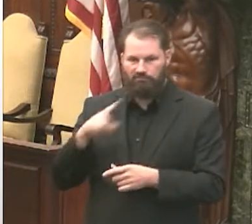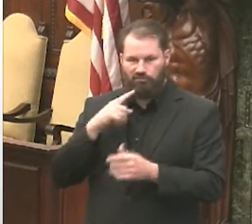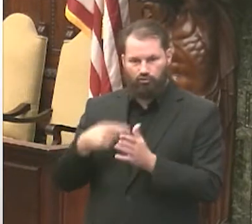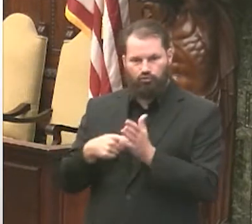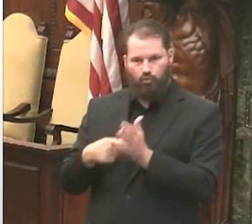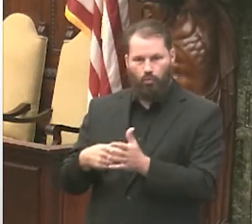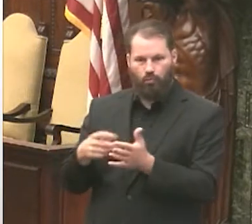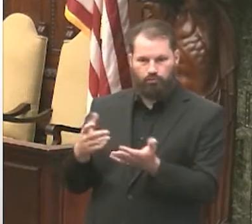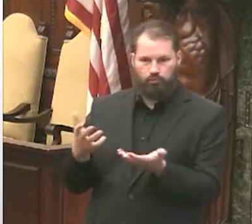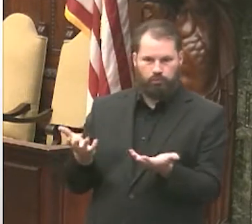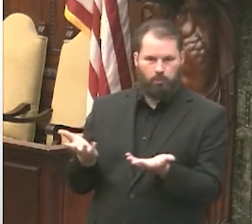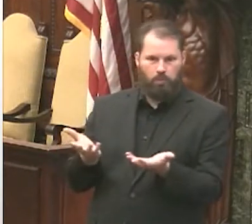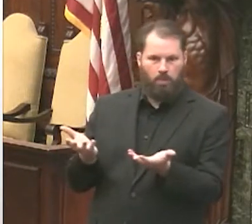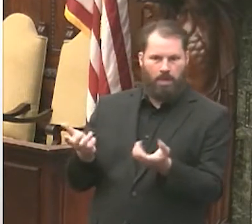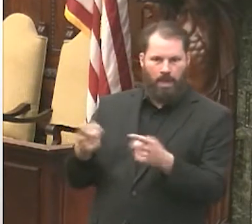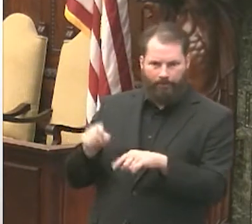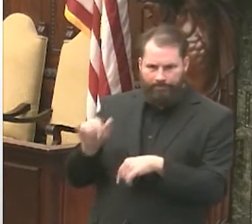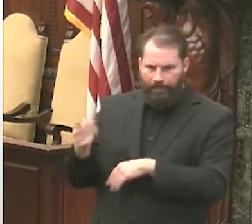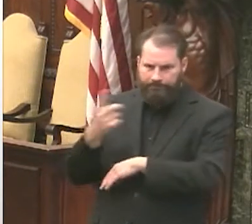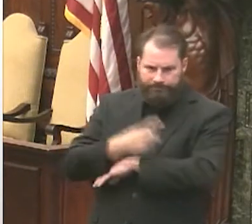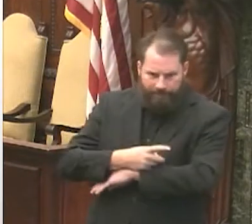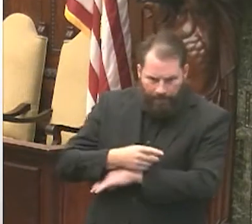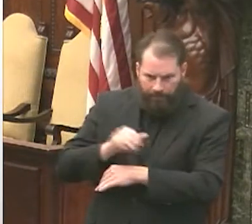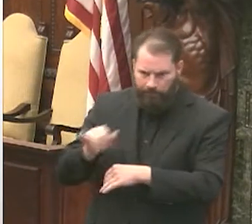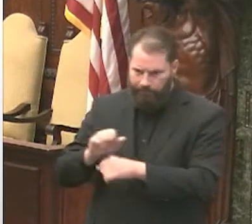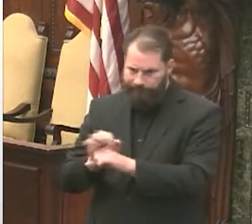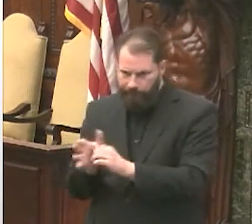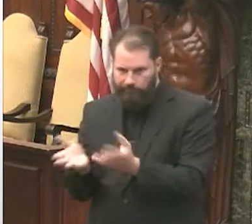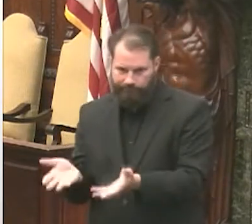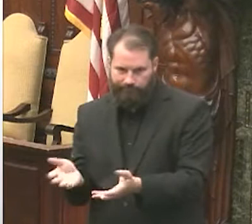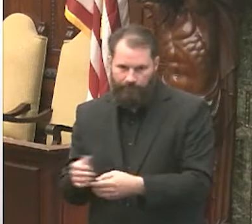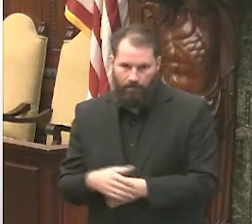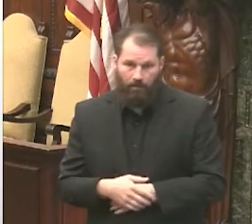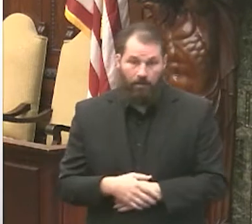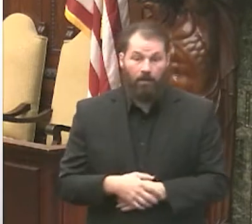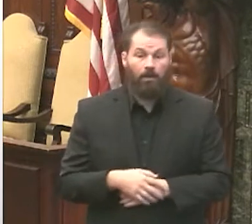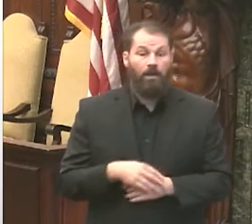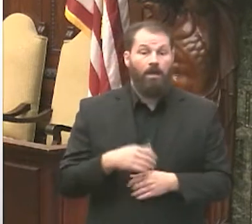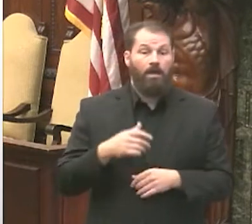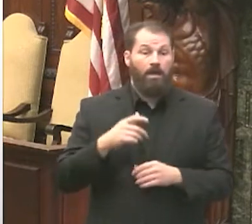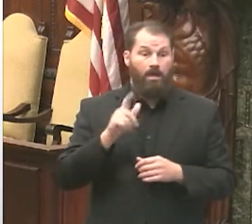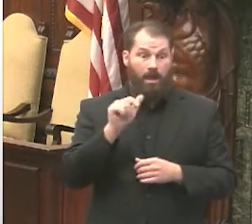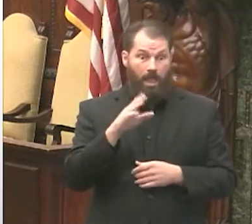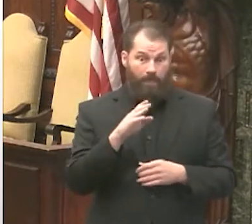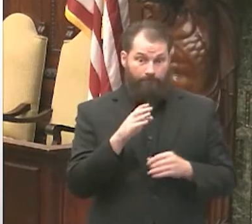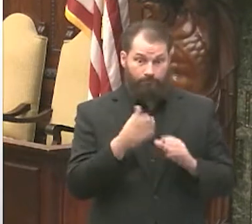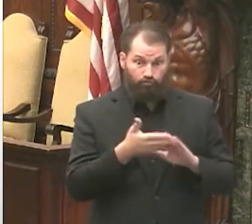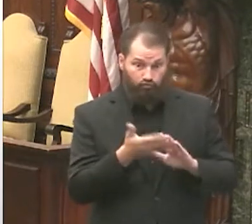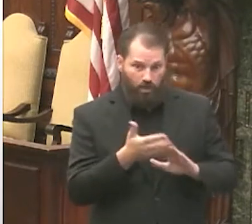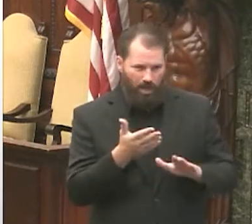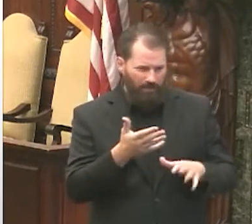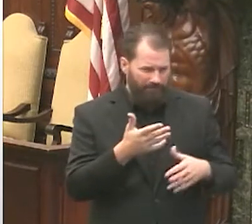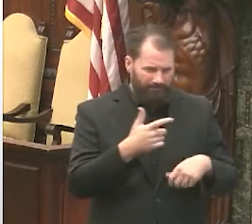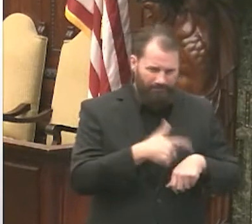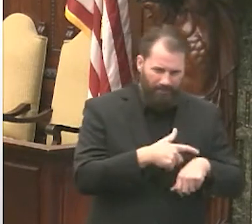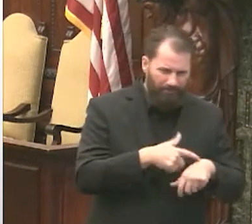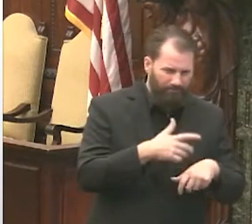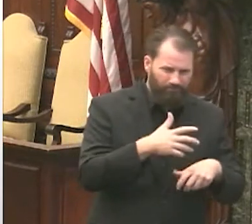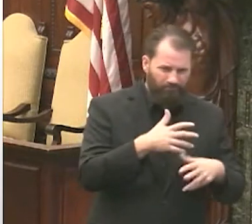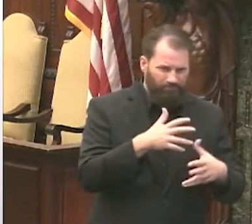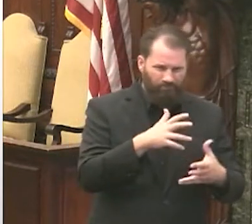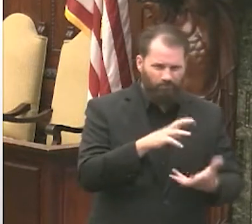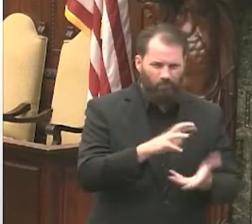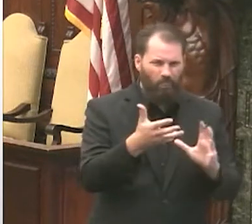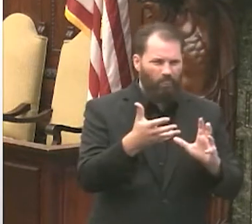the epidemic. And it won't be distorted by the time it takes for the lab to run the tests, and that time is variable according to which laboratory the test went